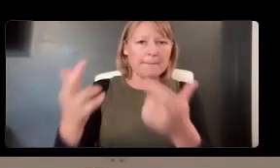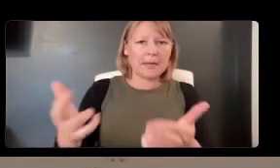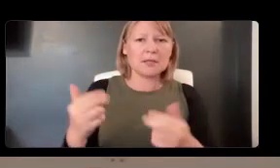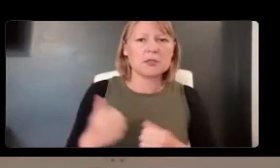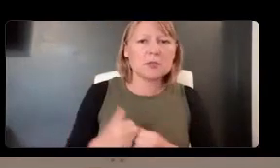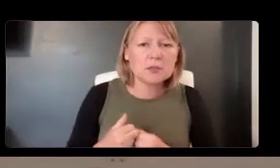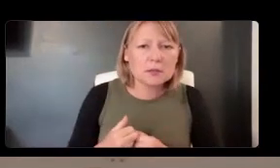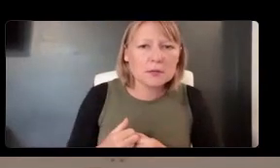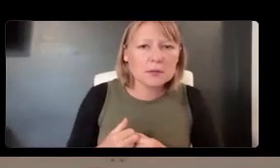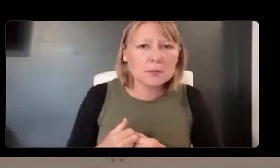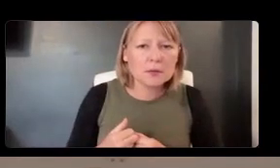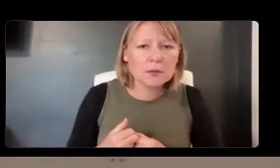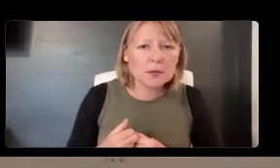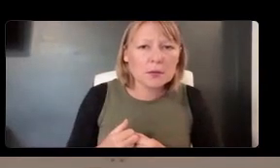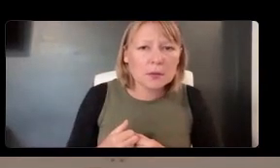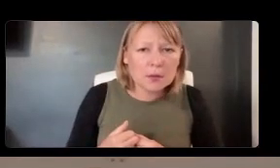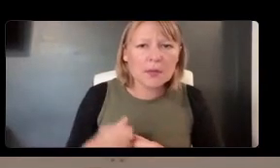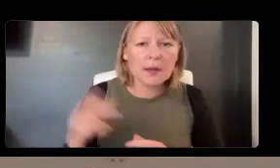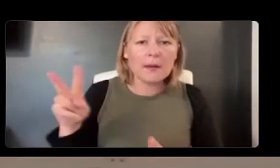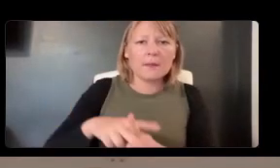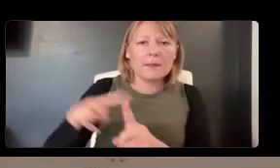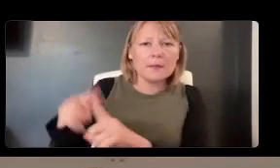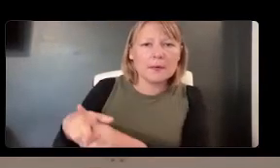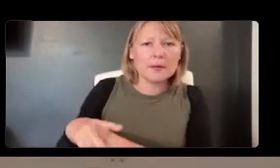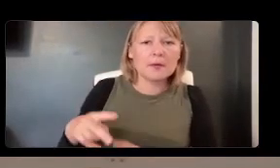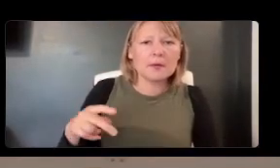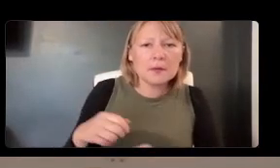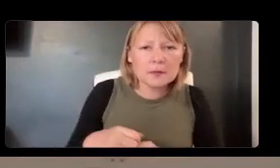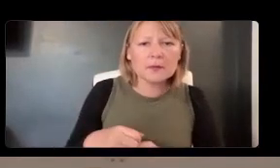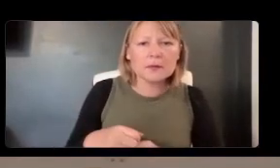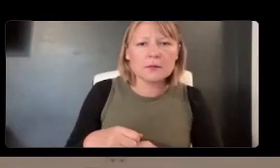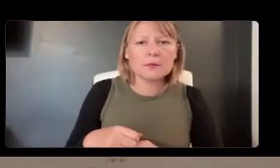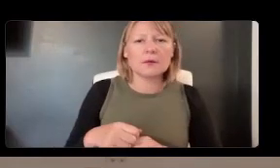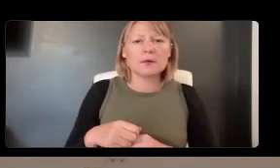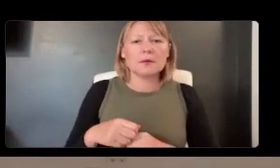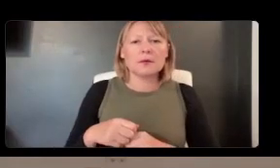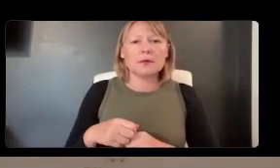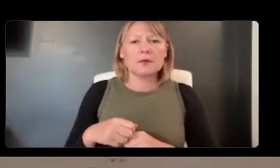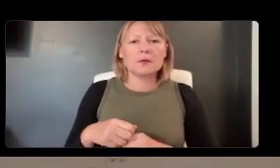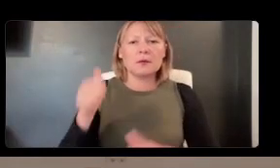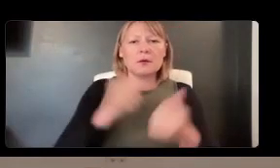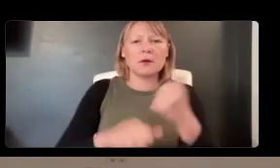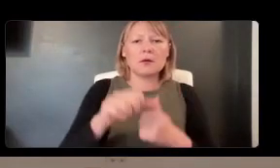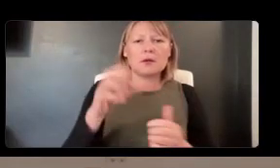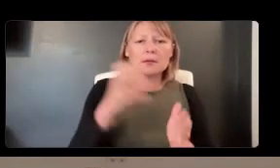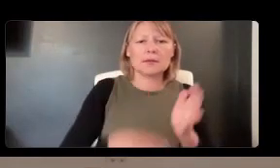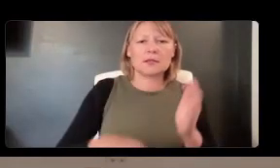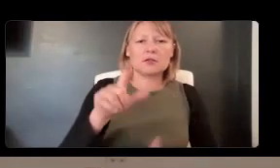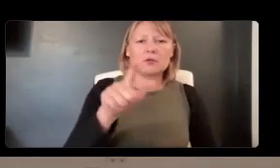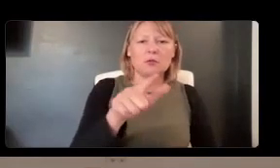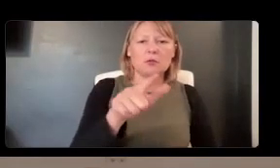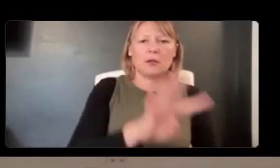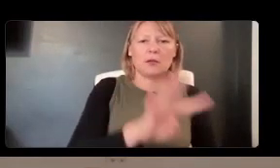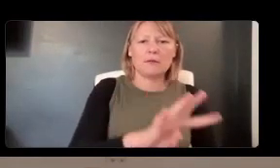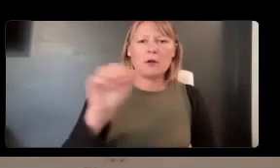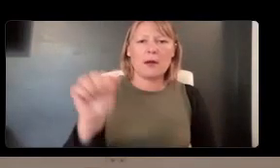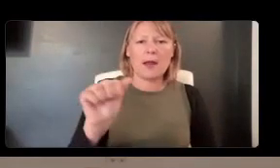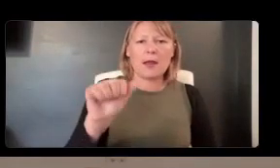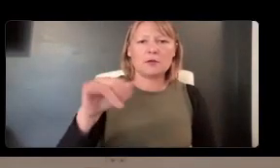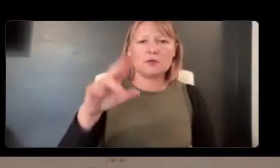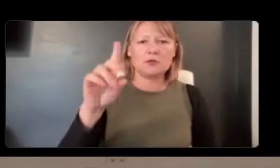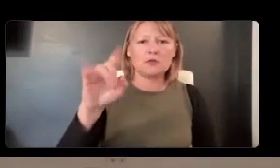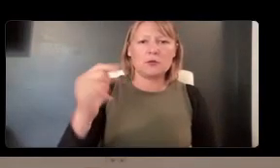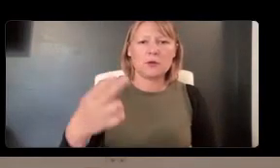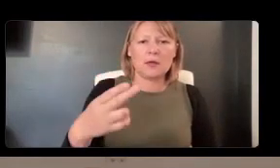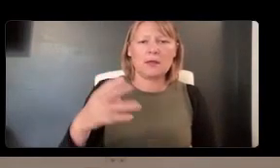panel regarding the licensing applications listed in Part 3 of today's agenda. Under Section 24A, Judith Ramos